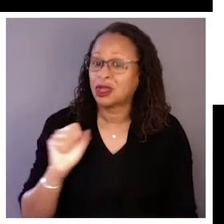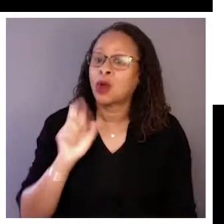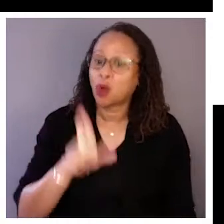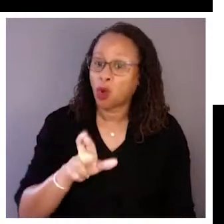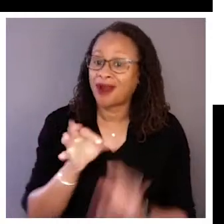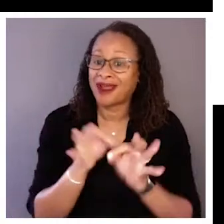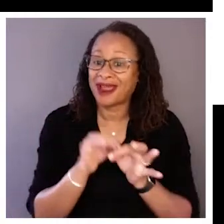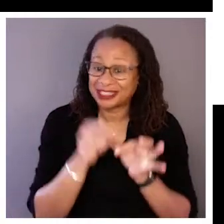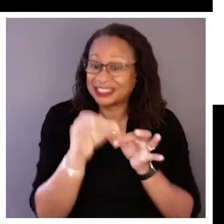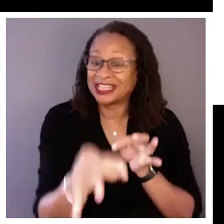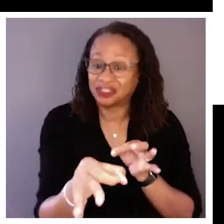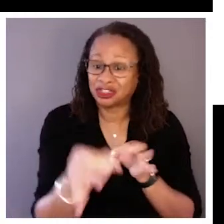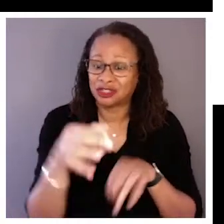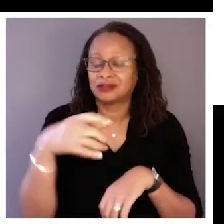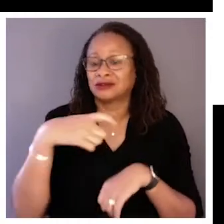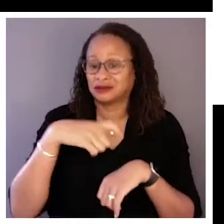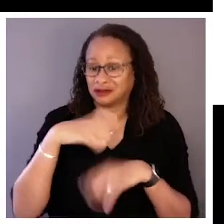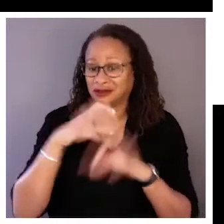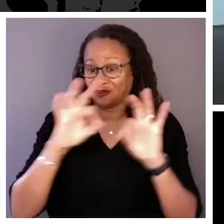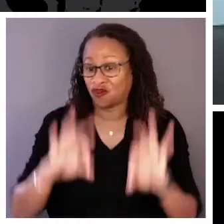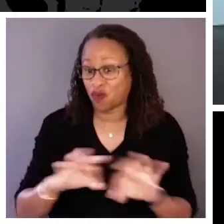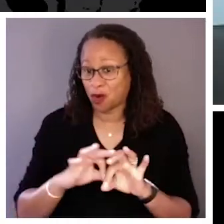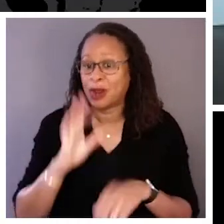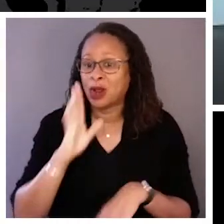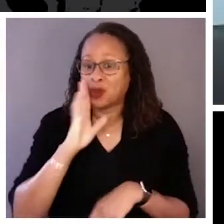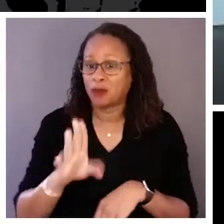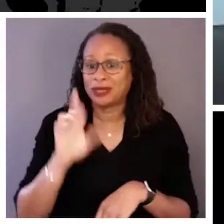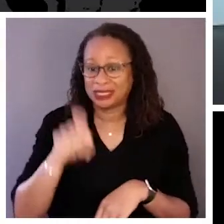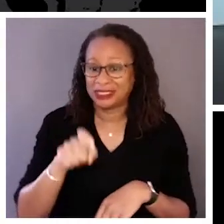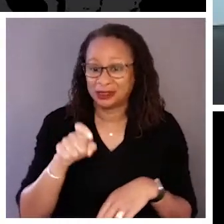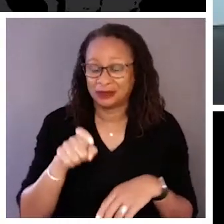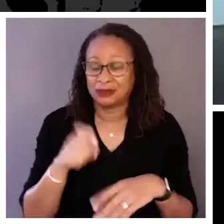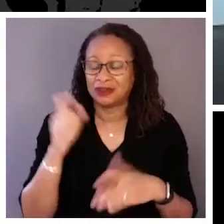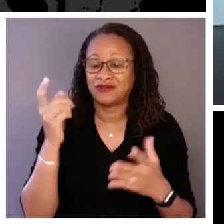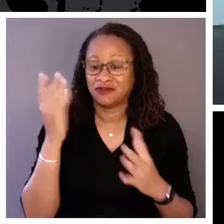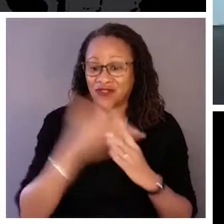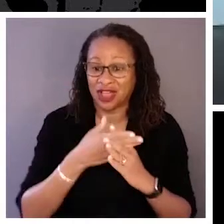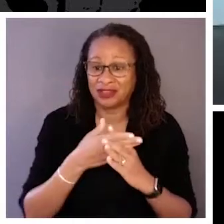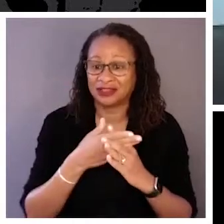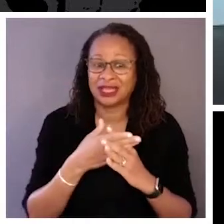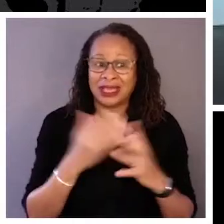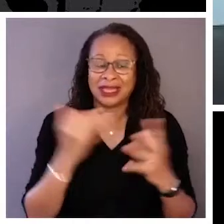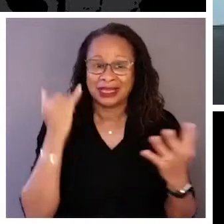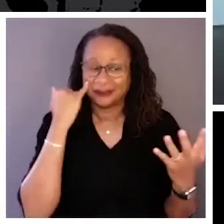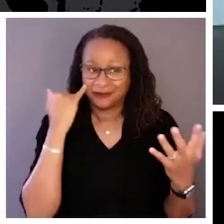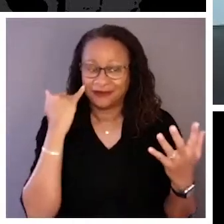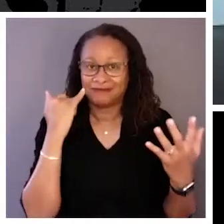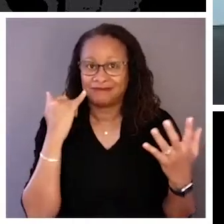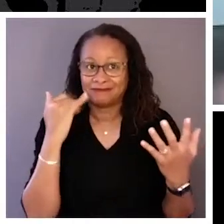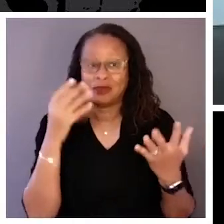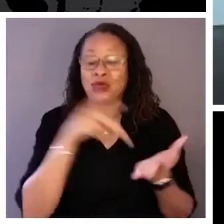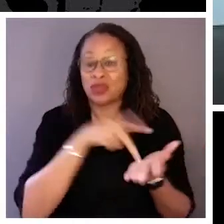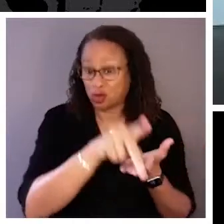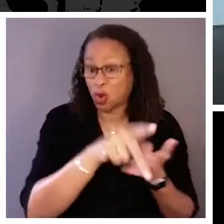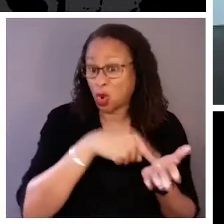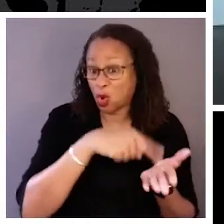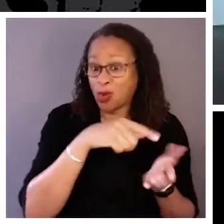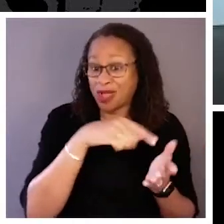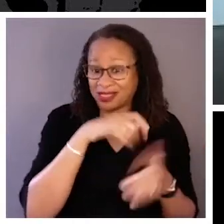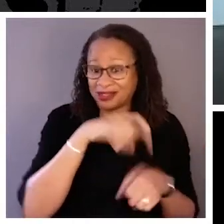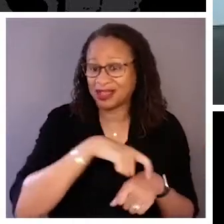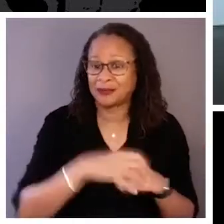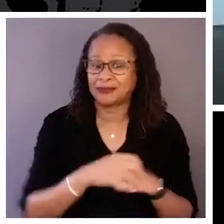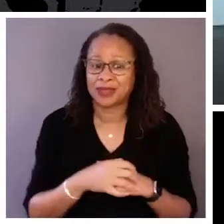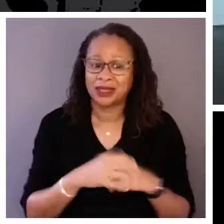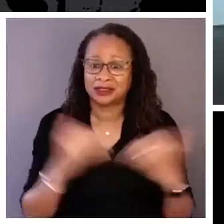with any taxes that you owe at the time. Now, most people say, well, how do I know my taxes if I haven't done my tax returns? You have to